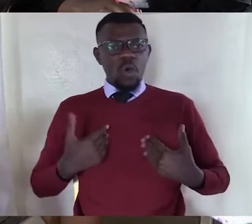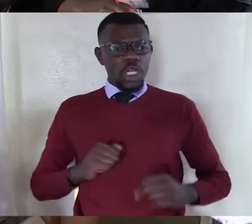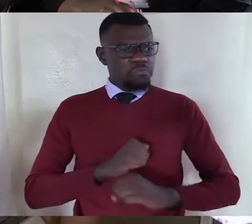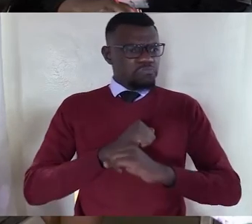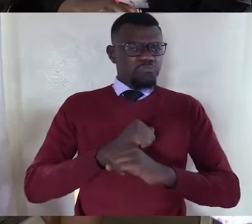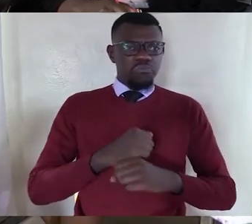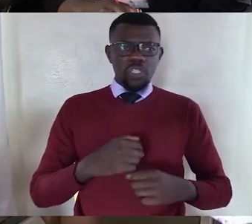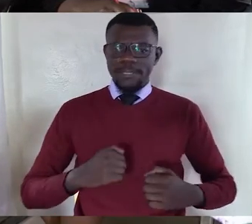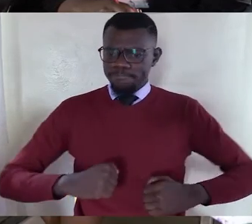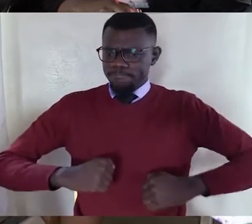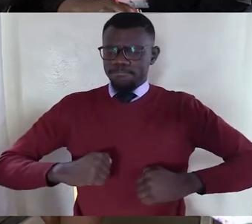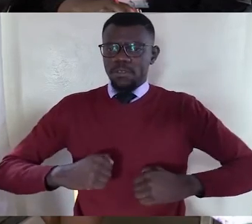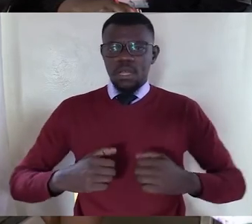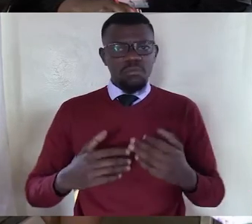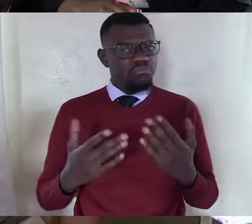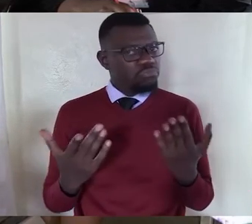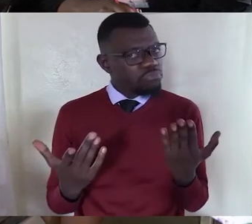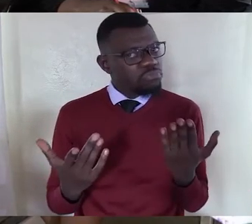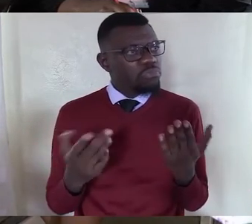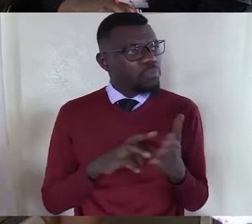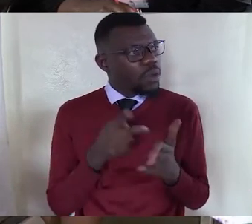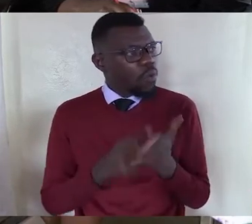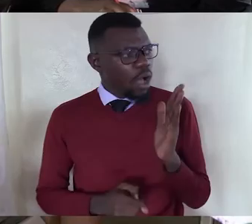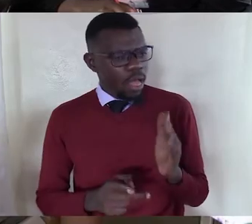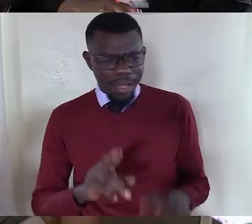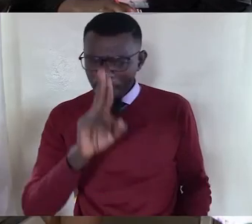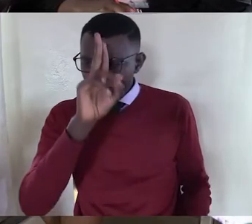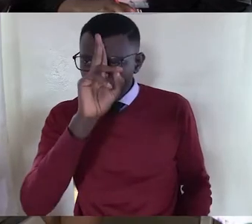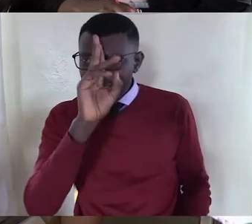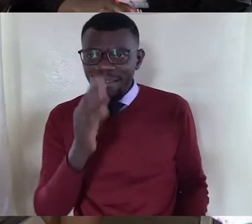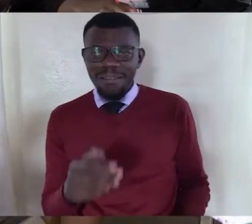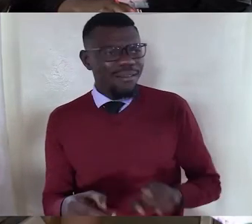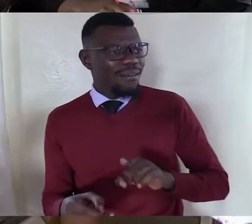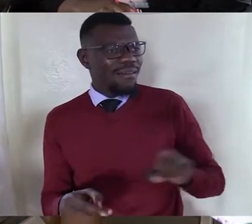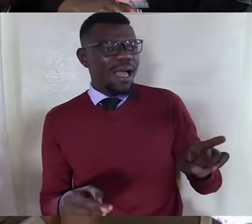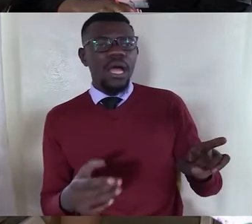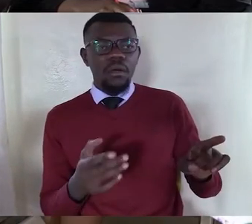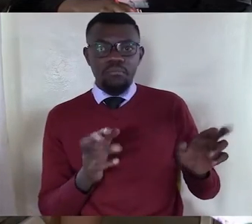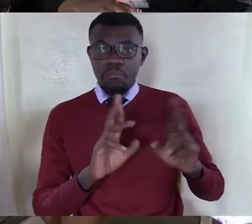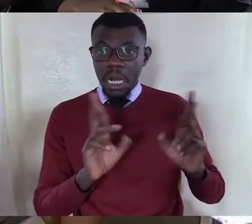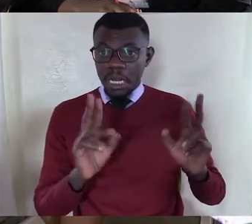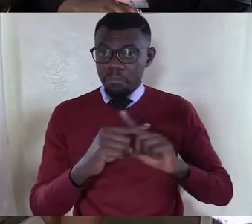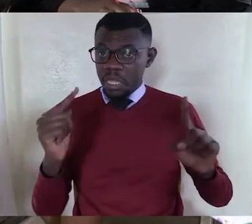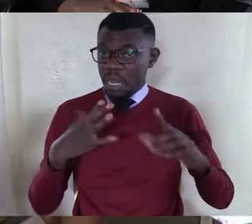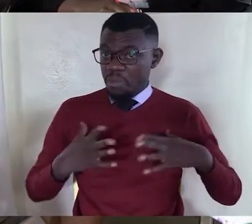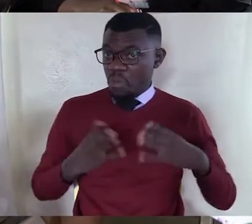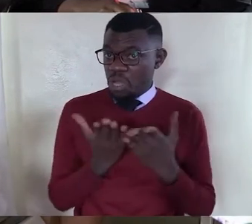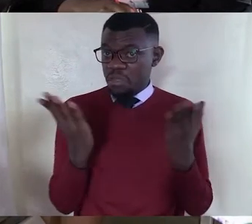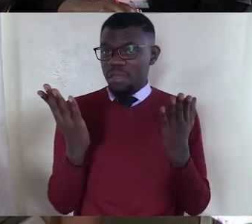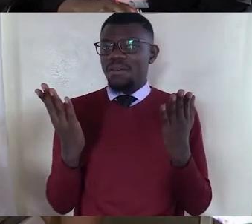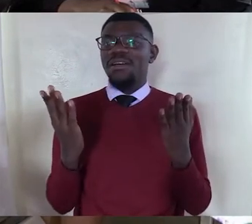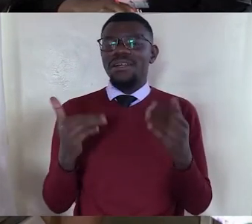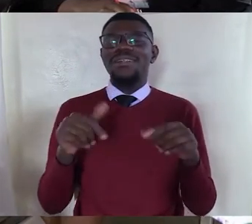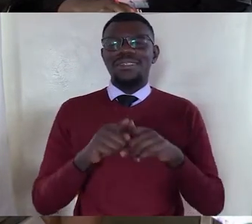been entrenched. And we've added another dimension, because nowadays the army are also being deployed. What does that